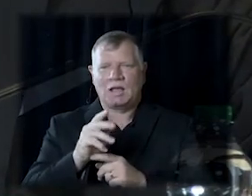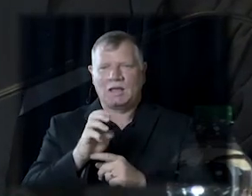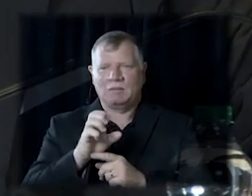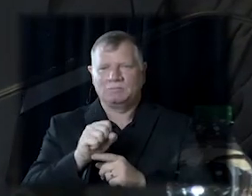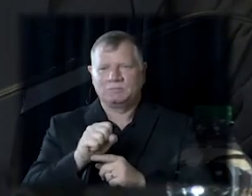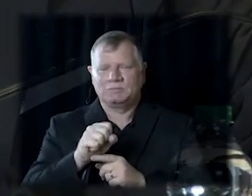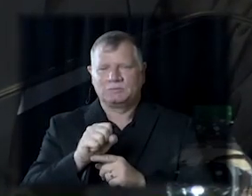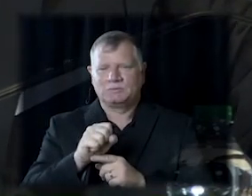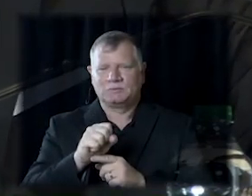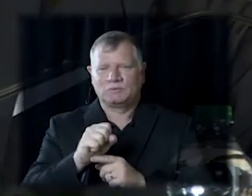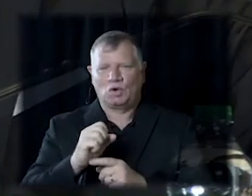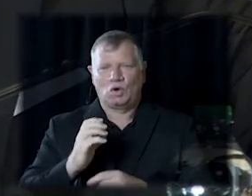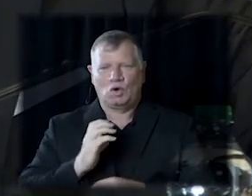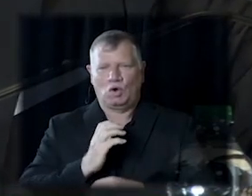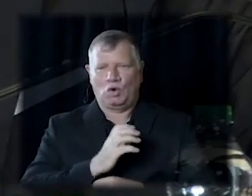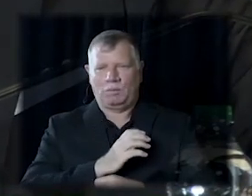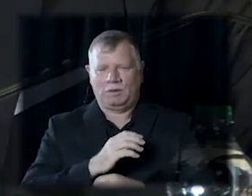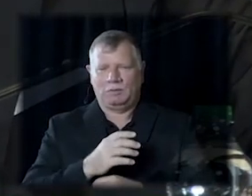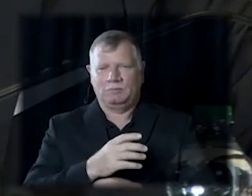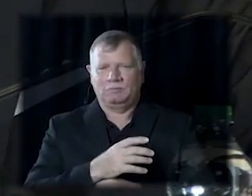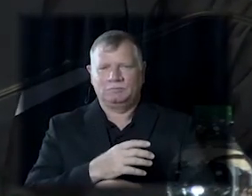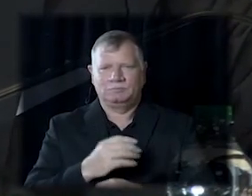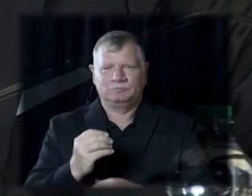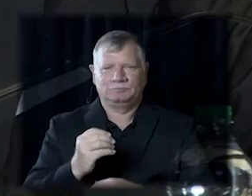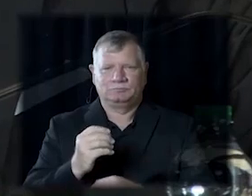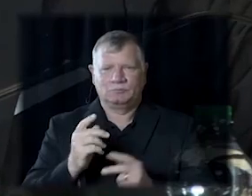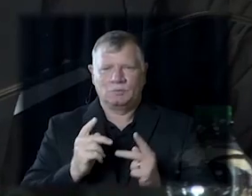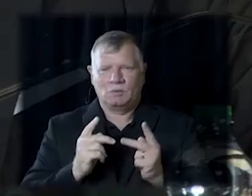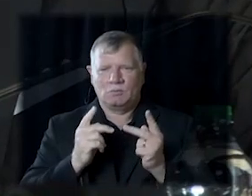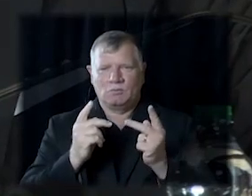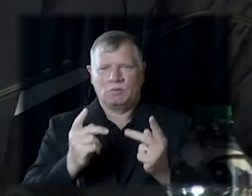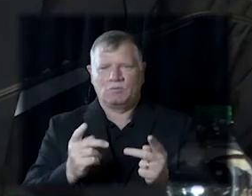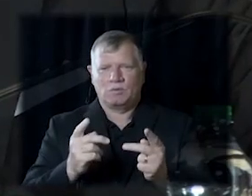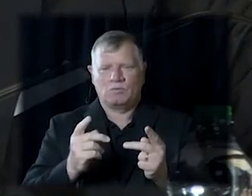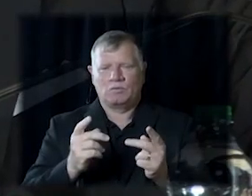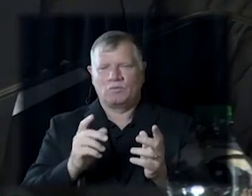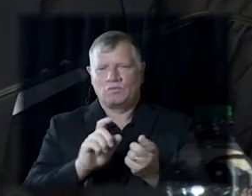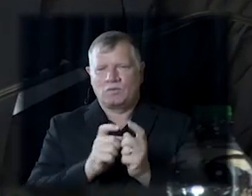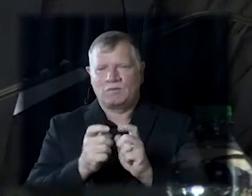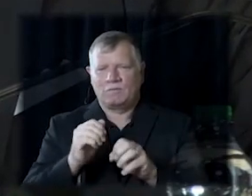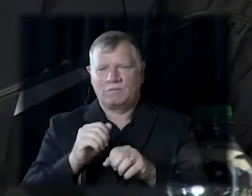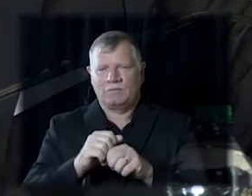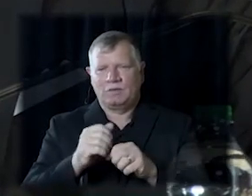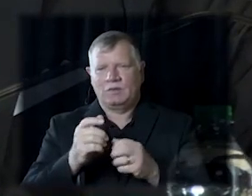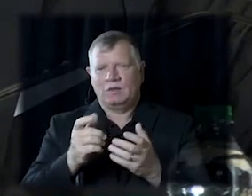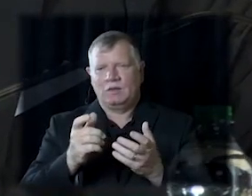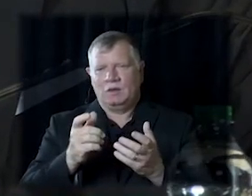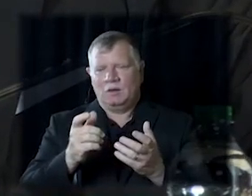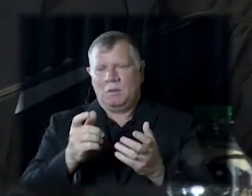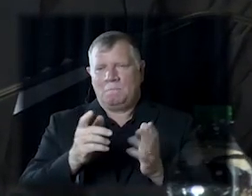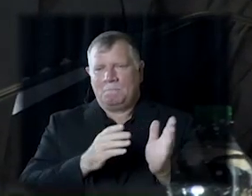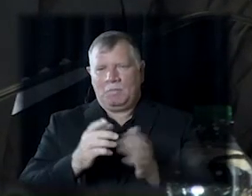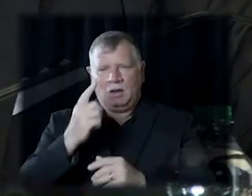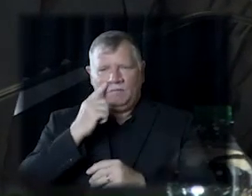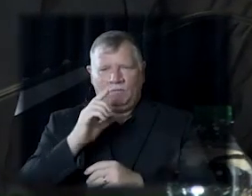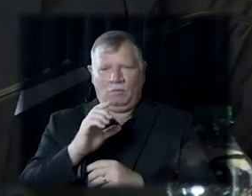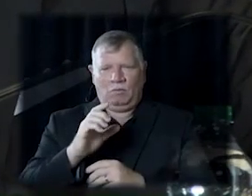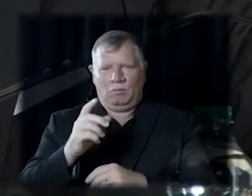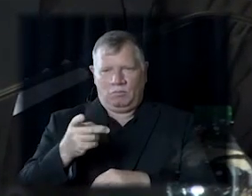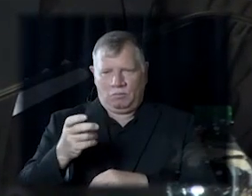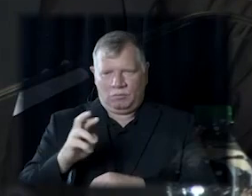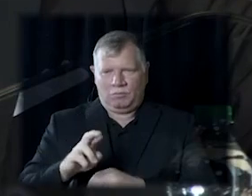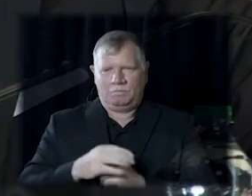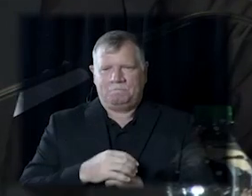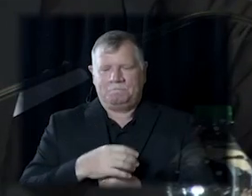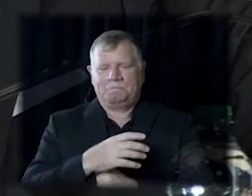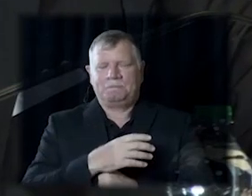director, followed by remarks on proposed revisions to the certified fiscal plan for the Commonwealth, board